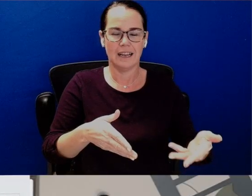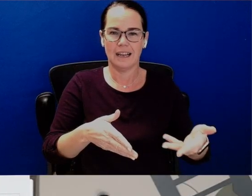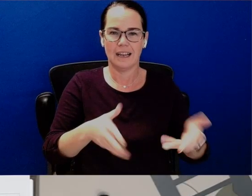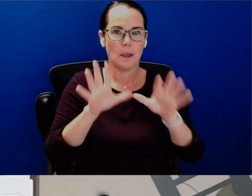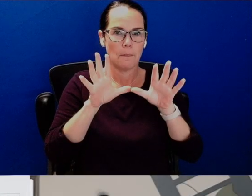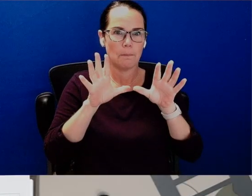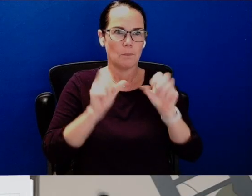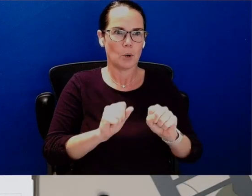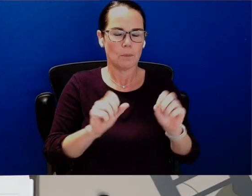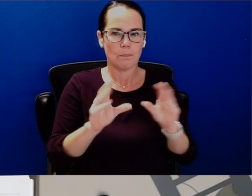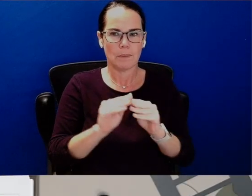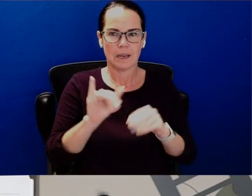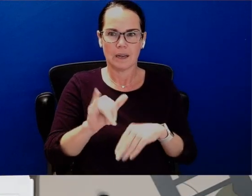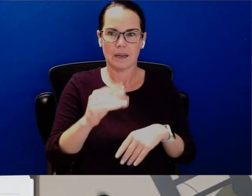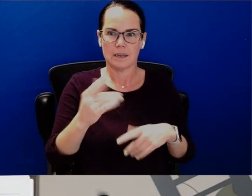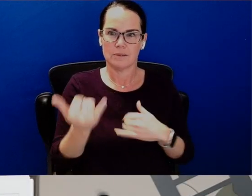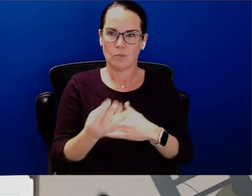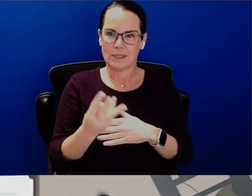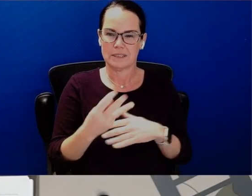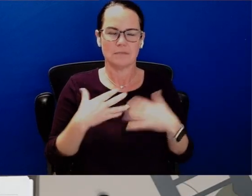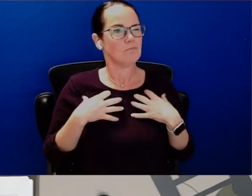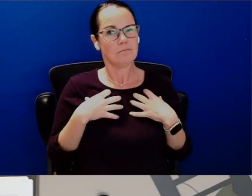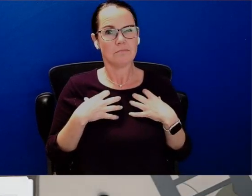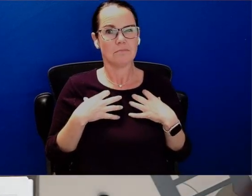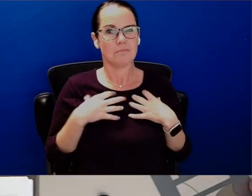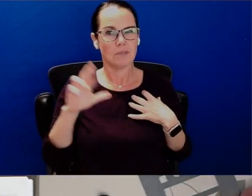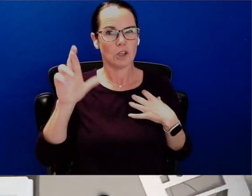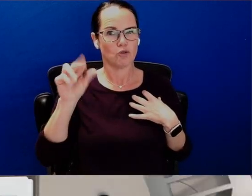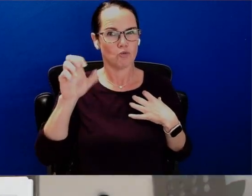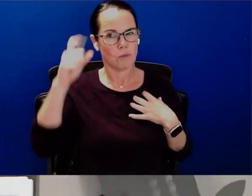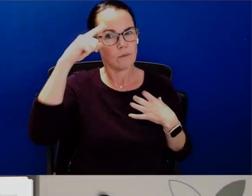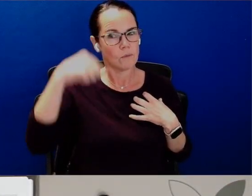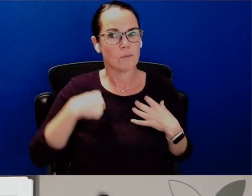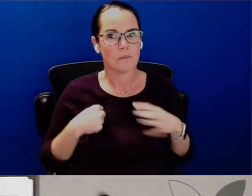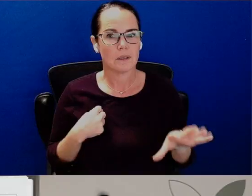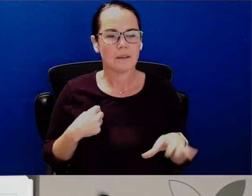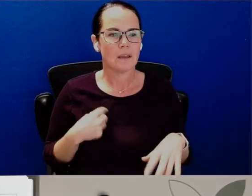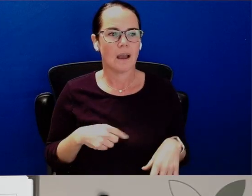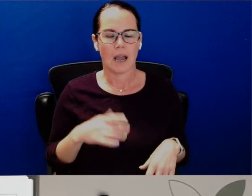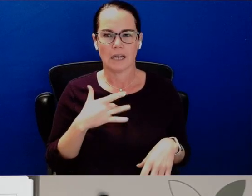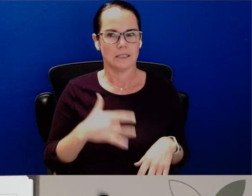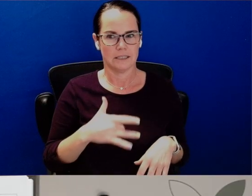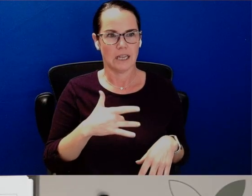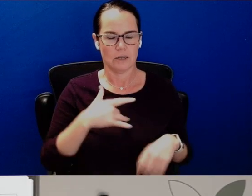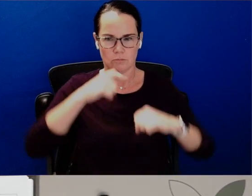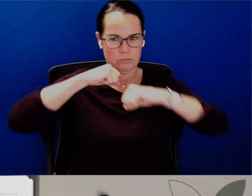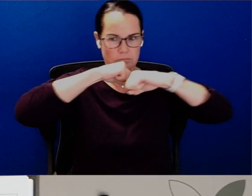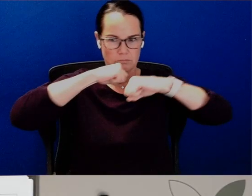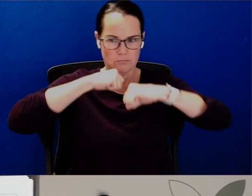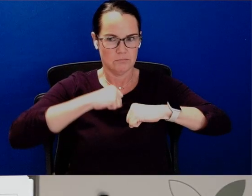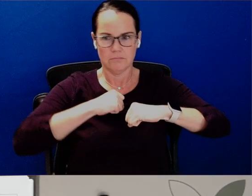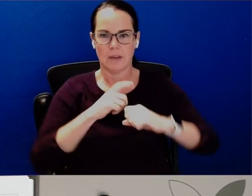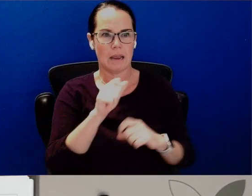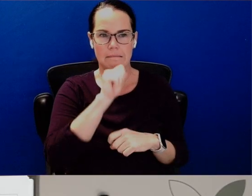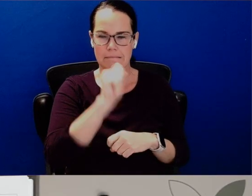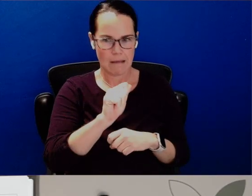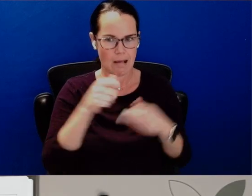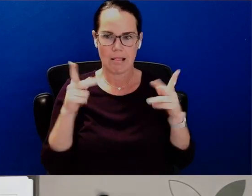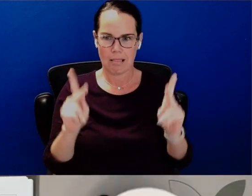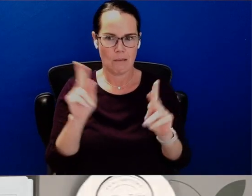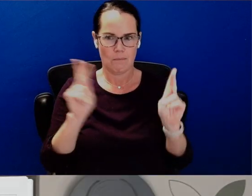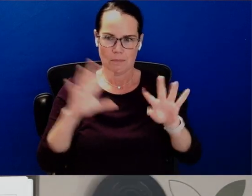Book a meeting with me on that day, which is very rare. I usually am very, very good about blocking off my